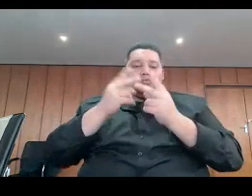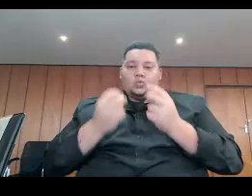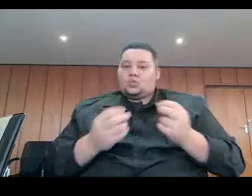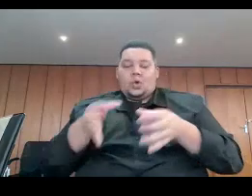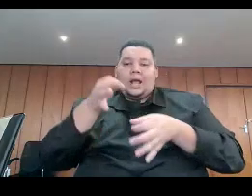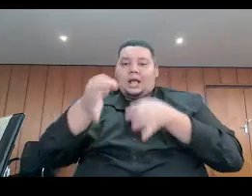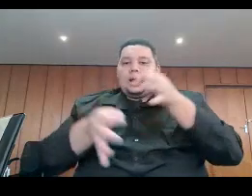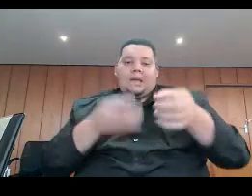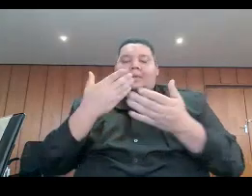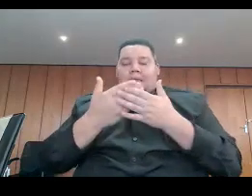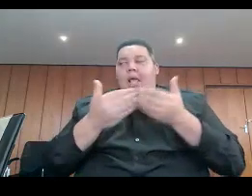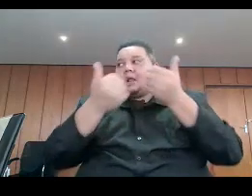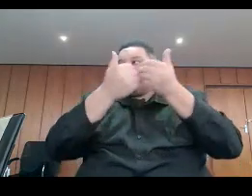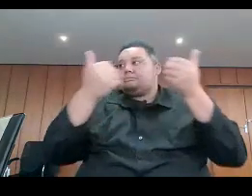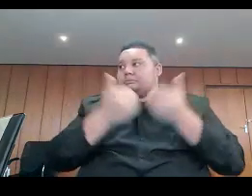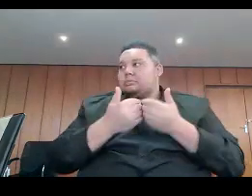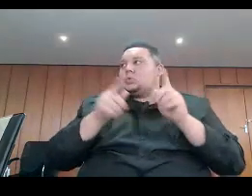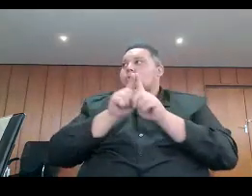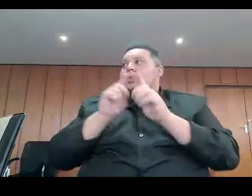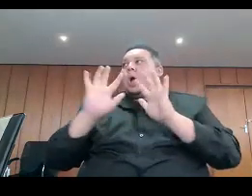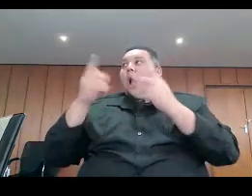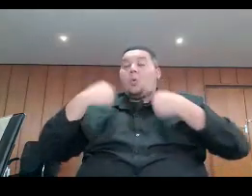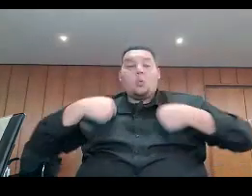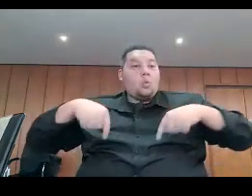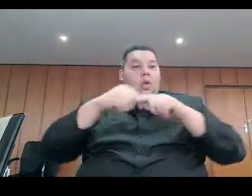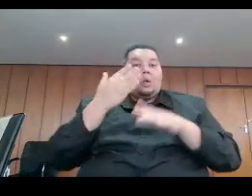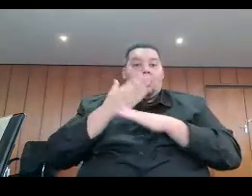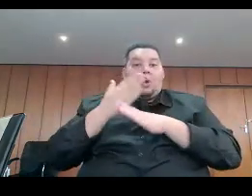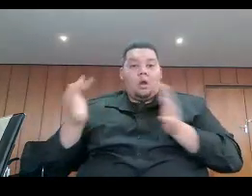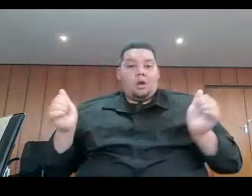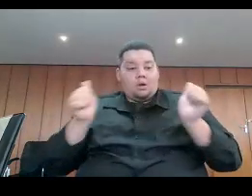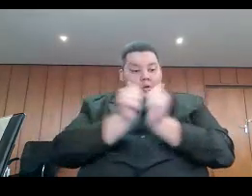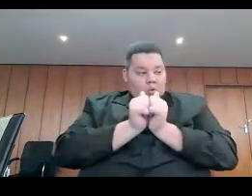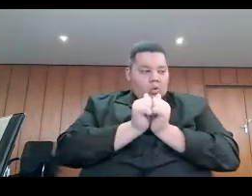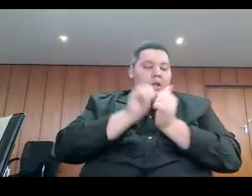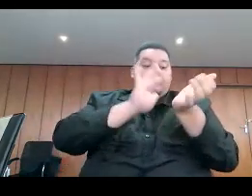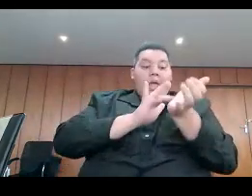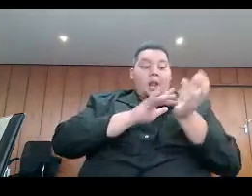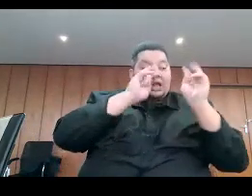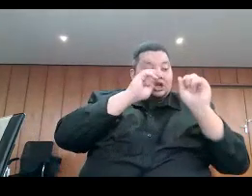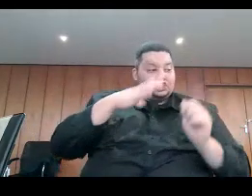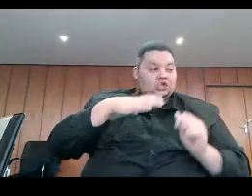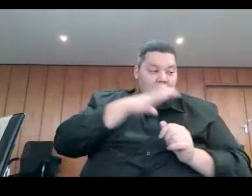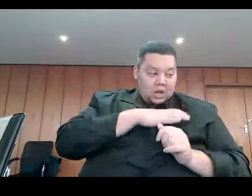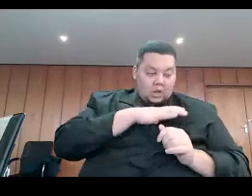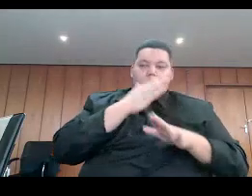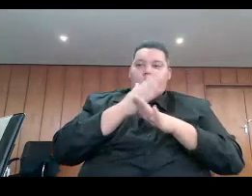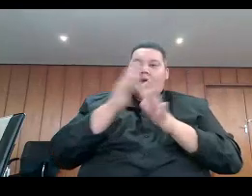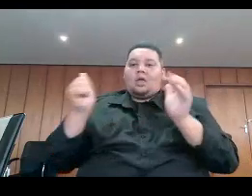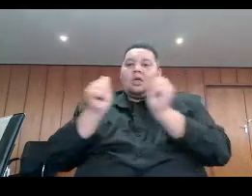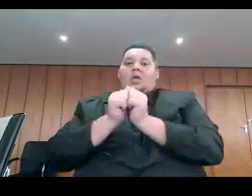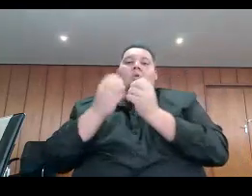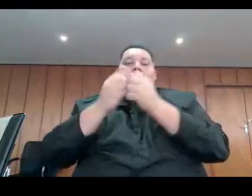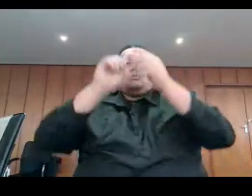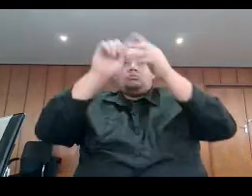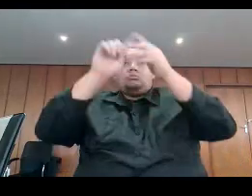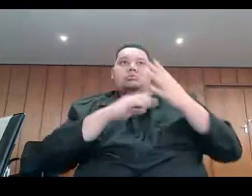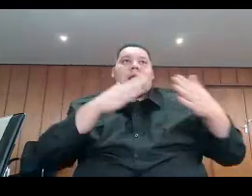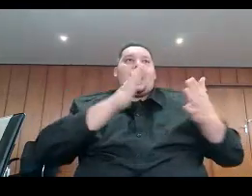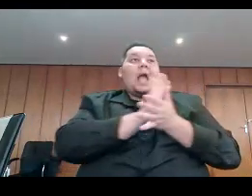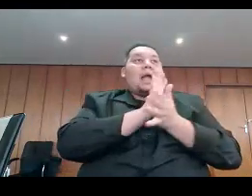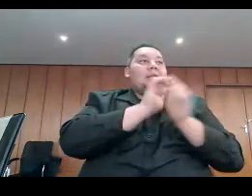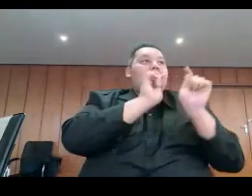so far apart. And how do we work together as a medical research council with so many other academics